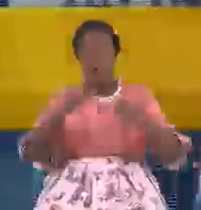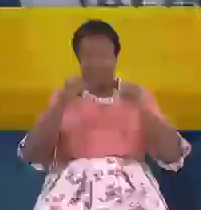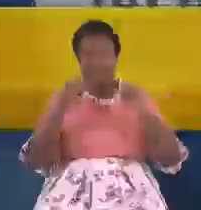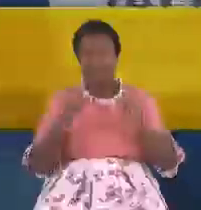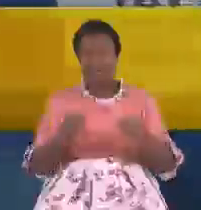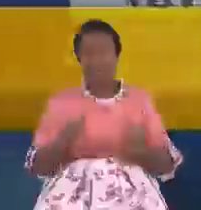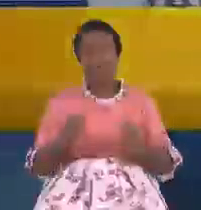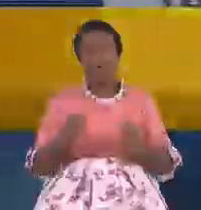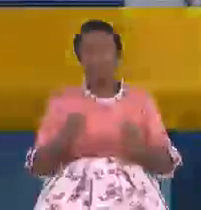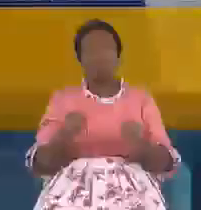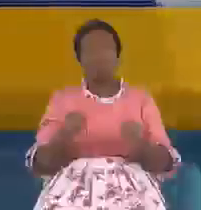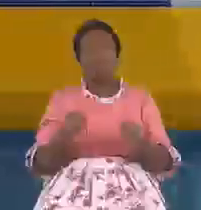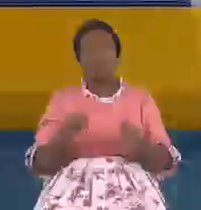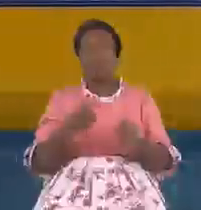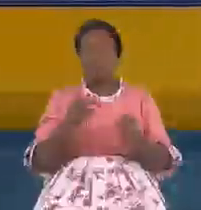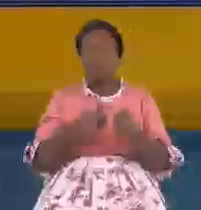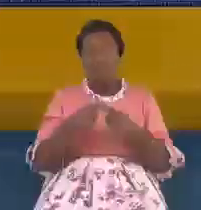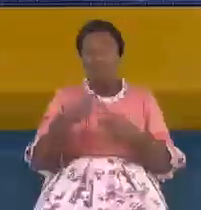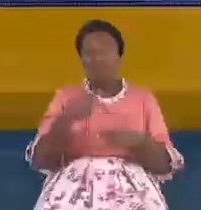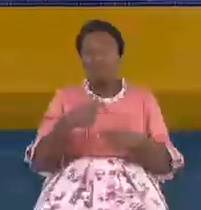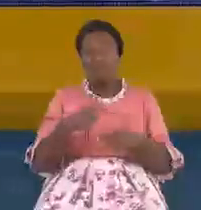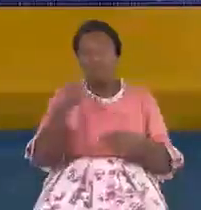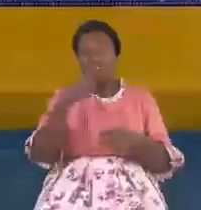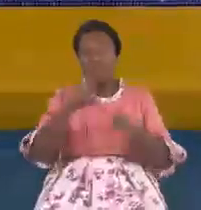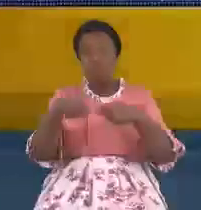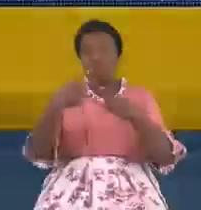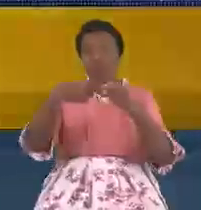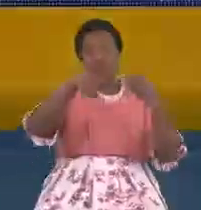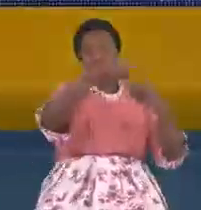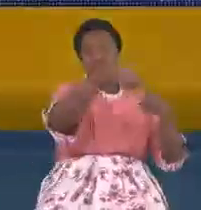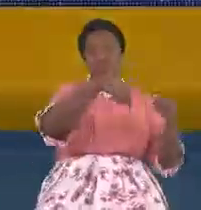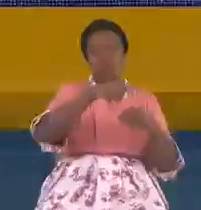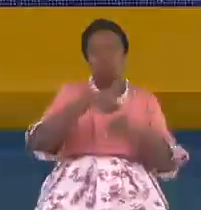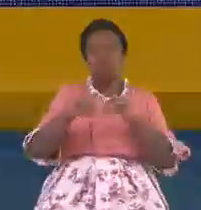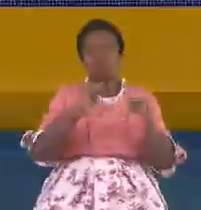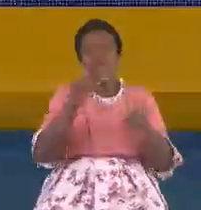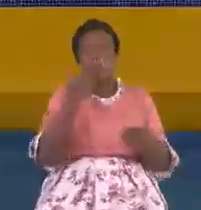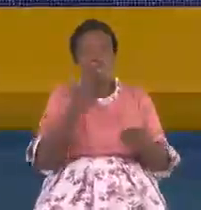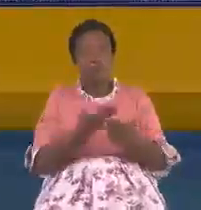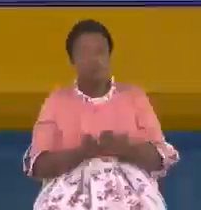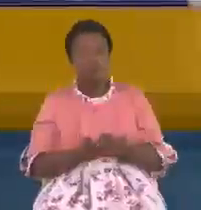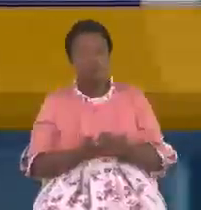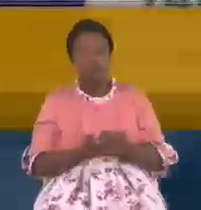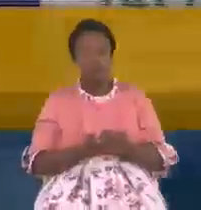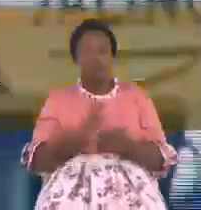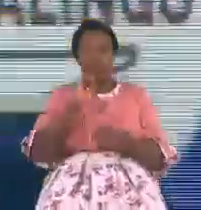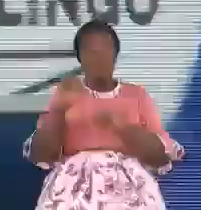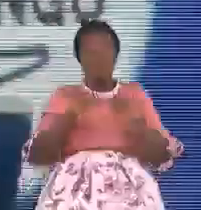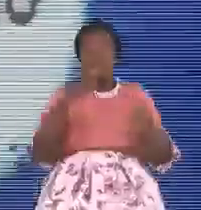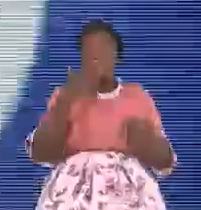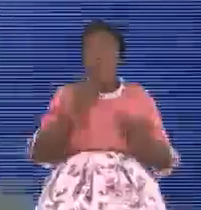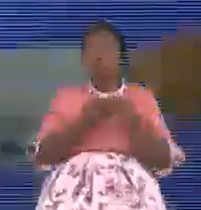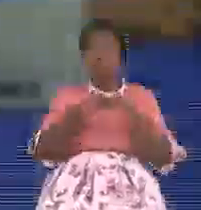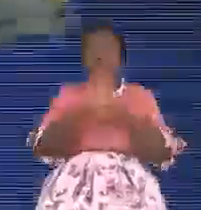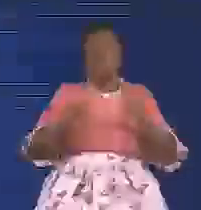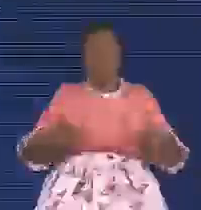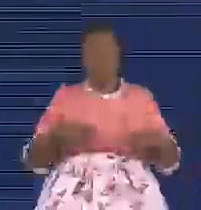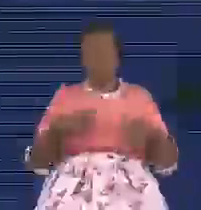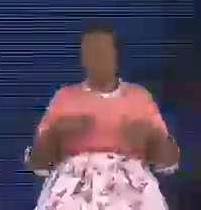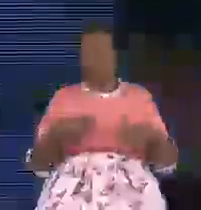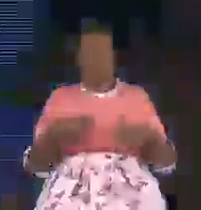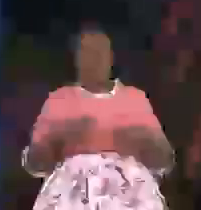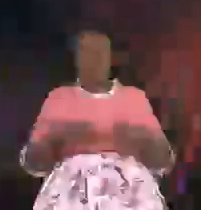then he says who went about doing good he'll do good in your life when he